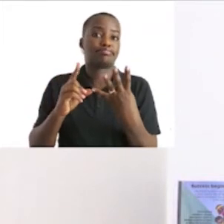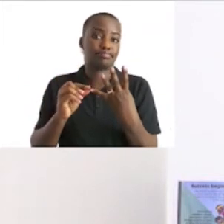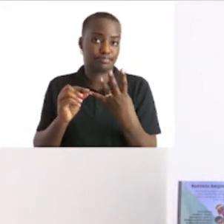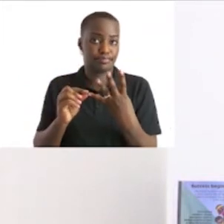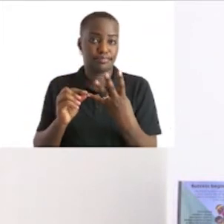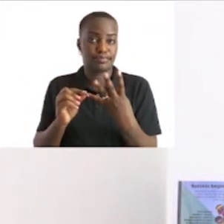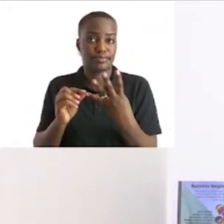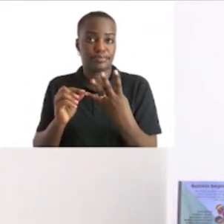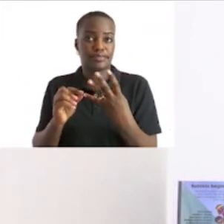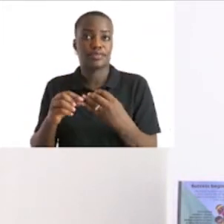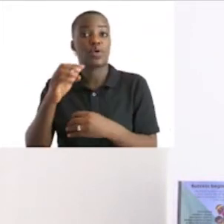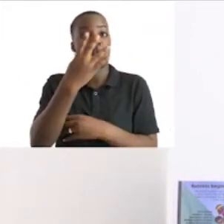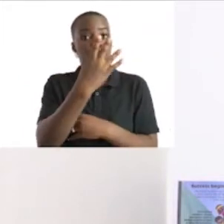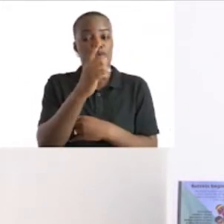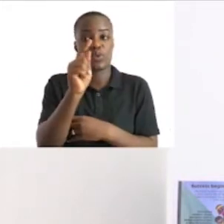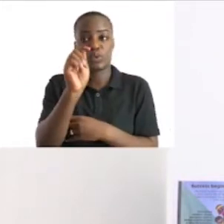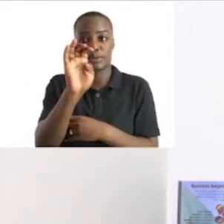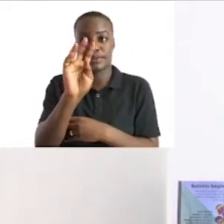don't forget the S on the tens,